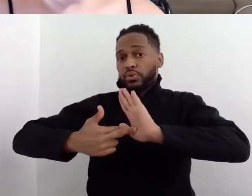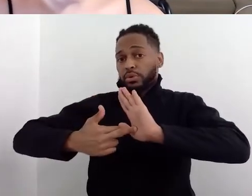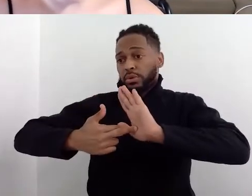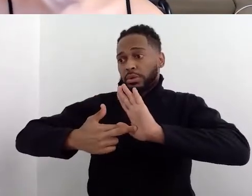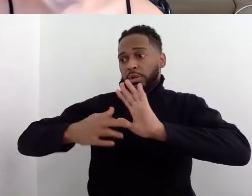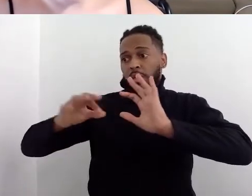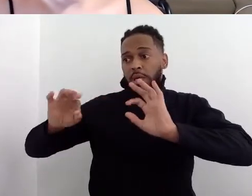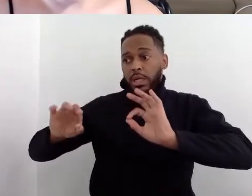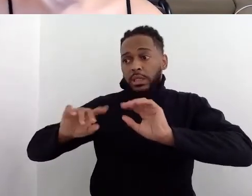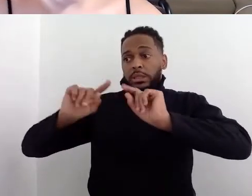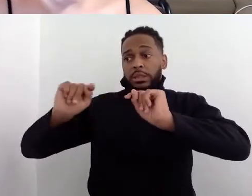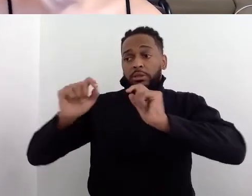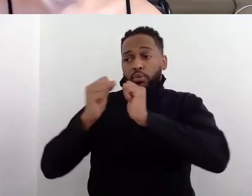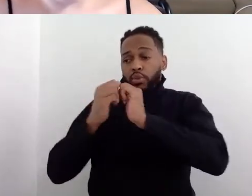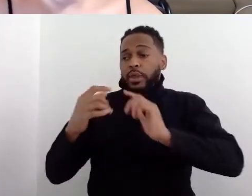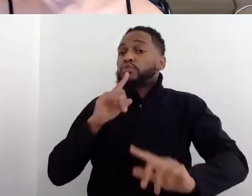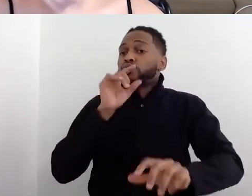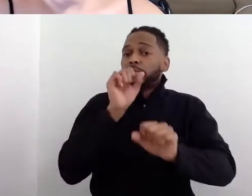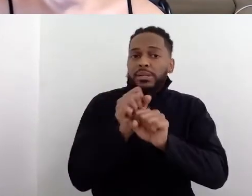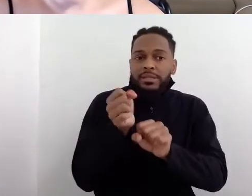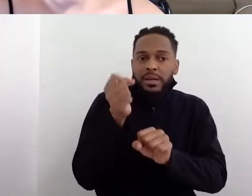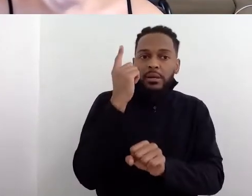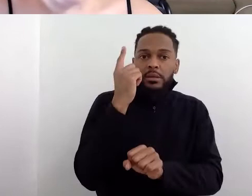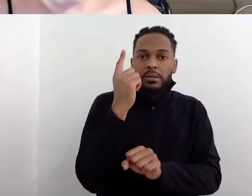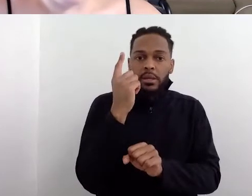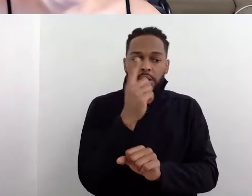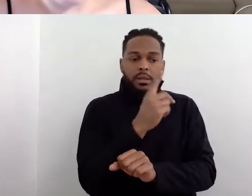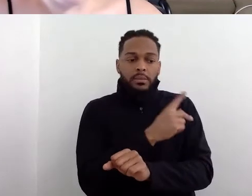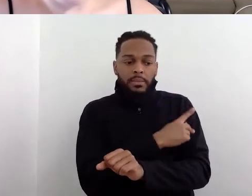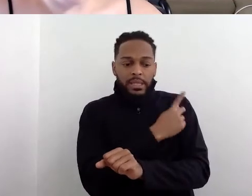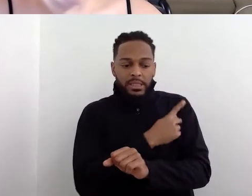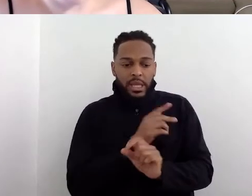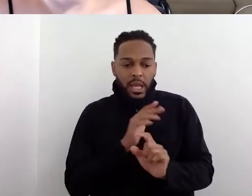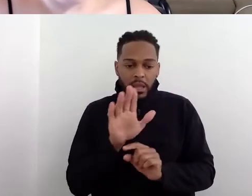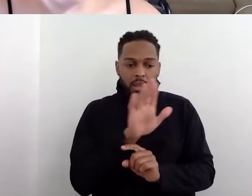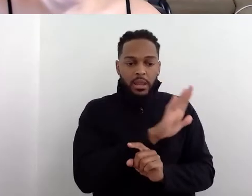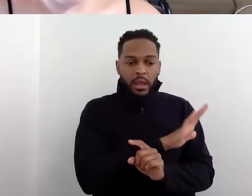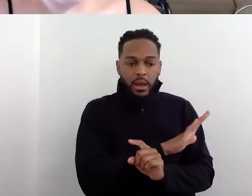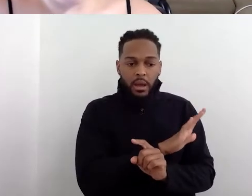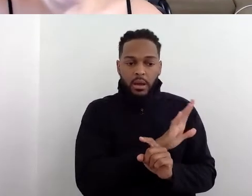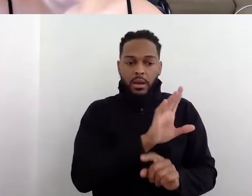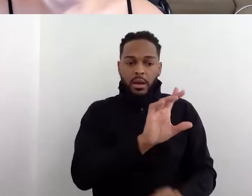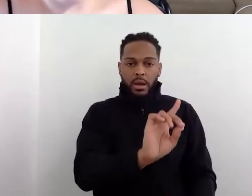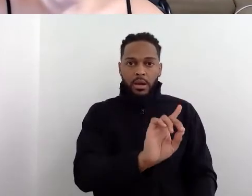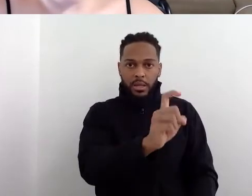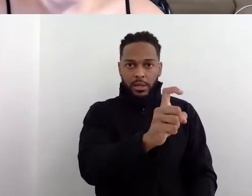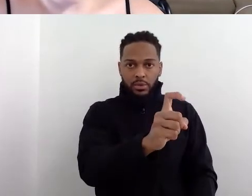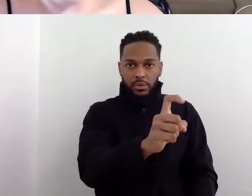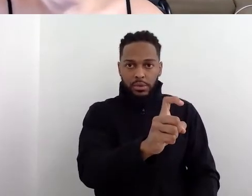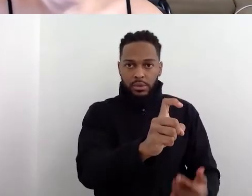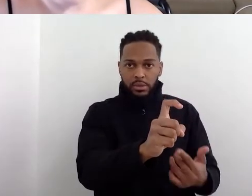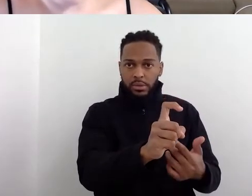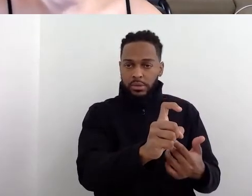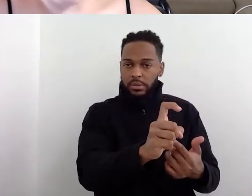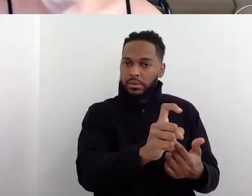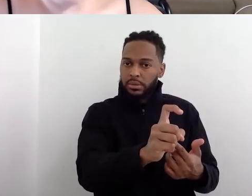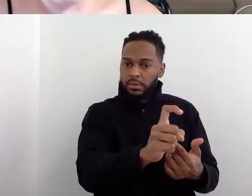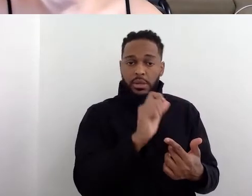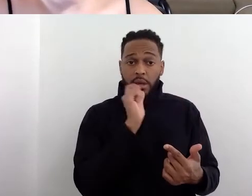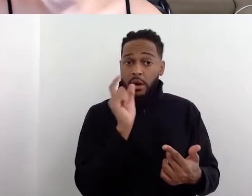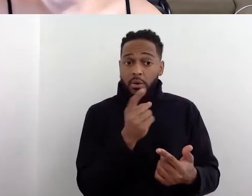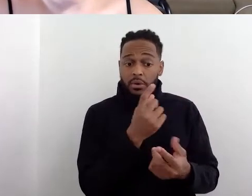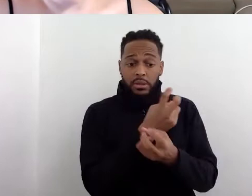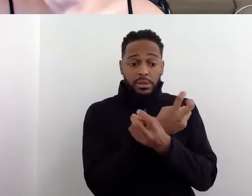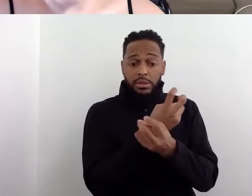just moved forward. I think that, and it wasn't just spinal cord injury. I've had a lot of patients come through,